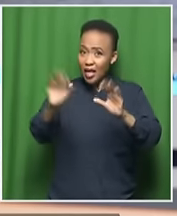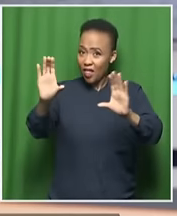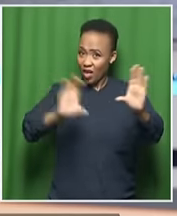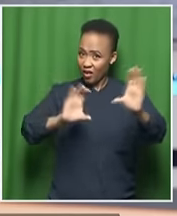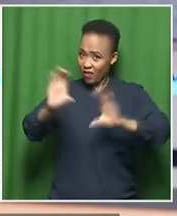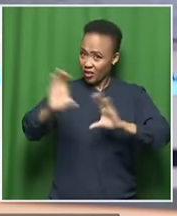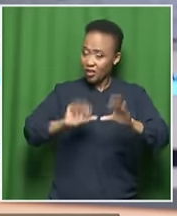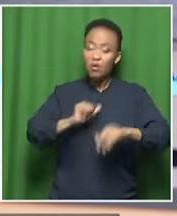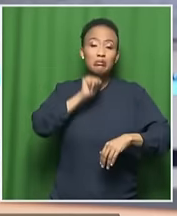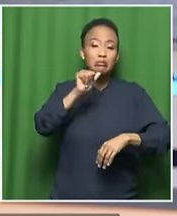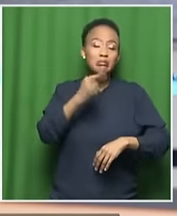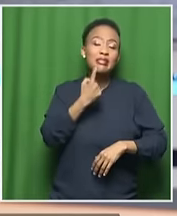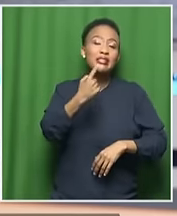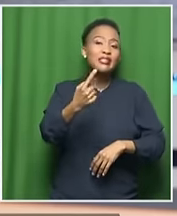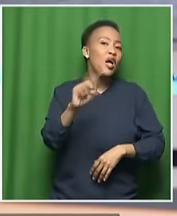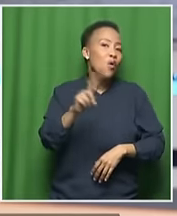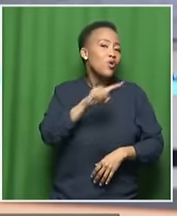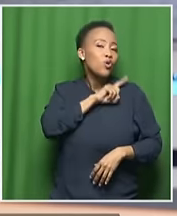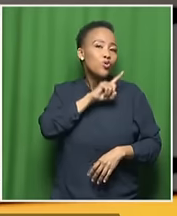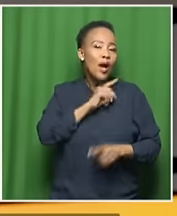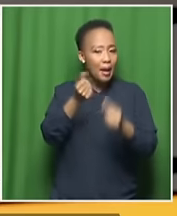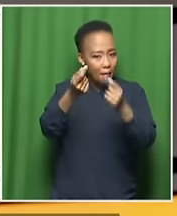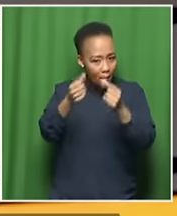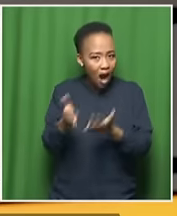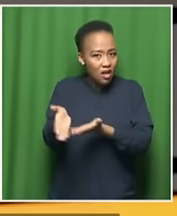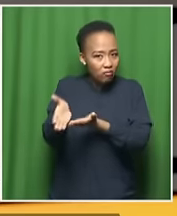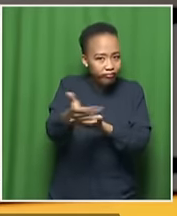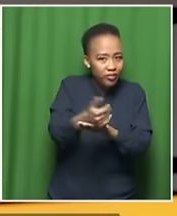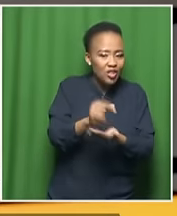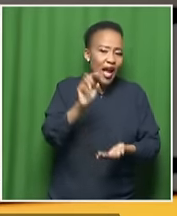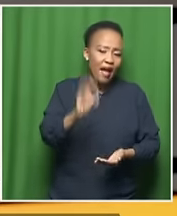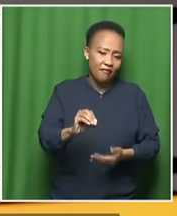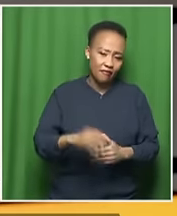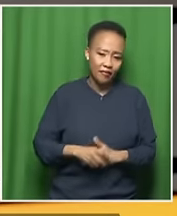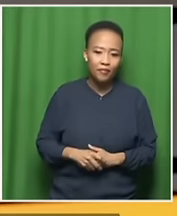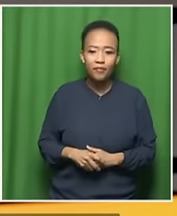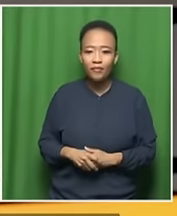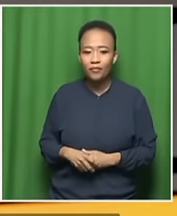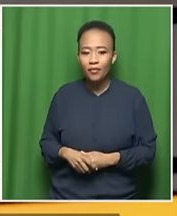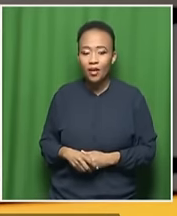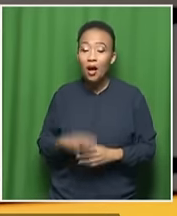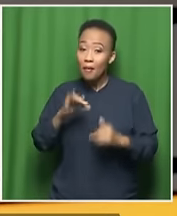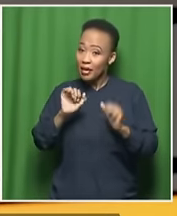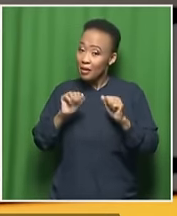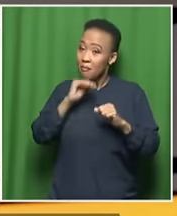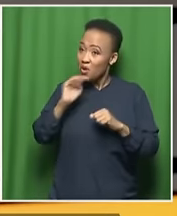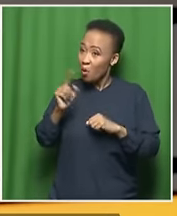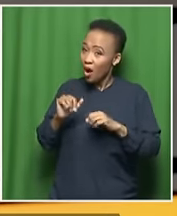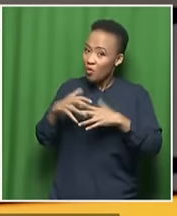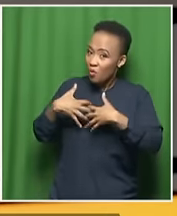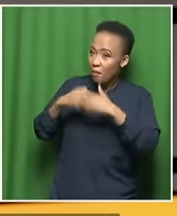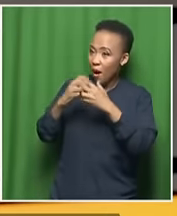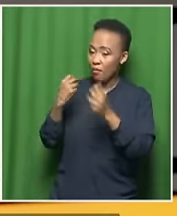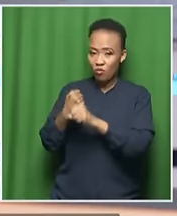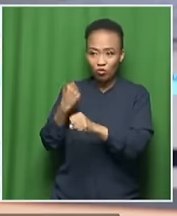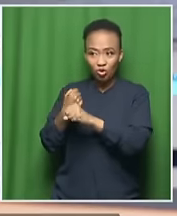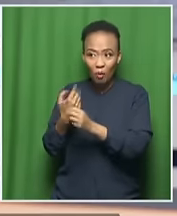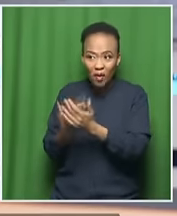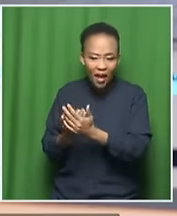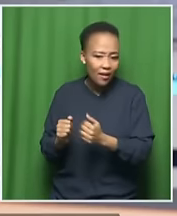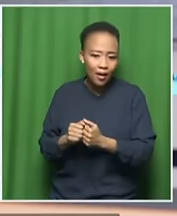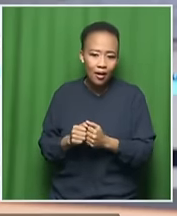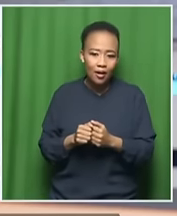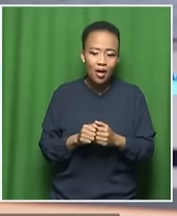still investing because there's money to be made. Yep, but they don't invest enough so that we can create jobs. That's a problem. Is that a matter